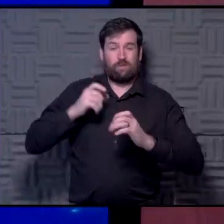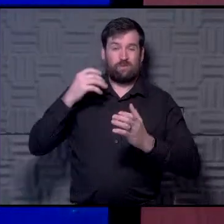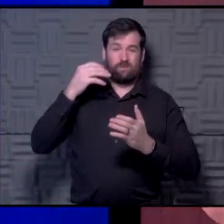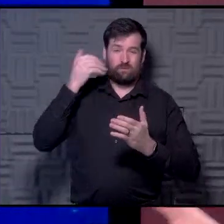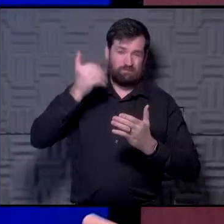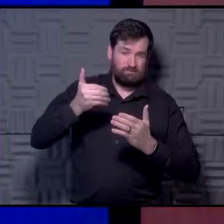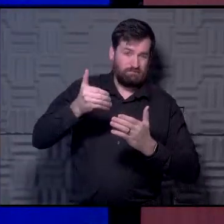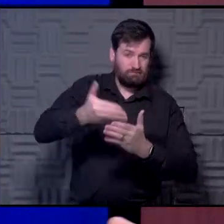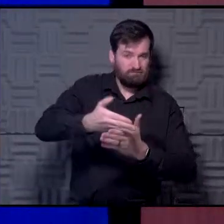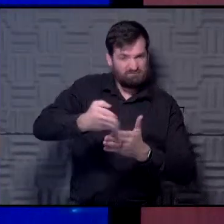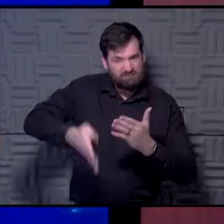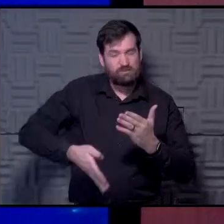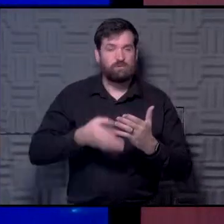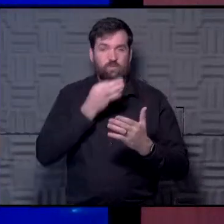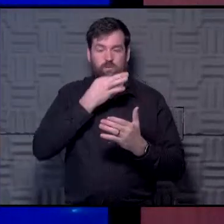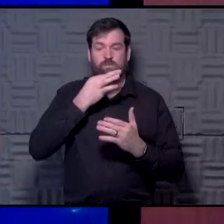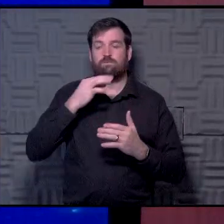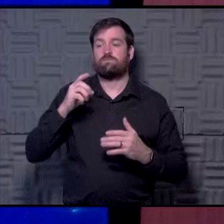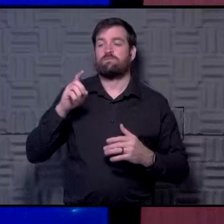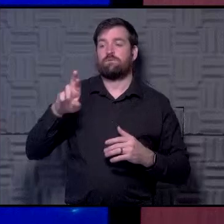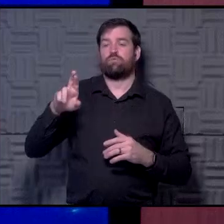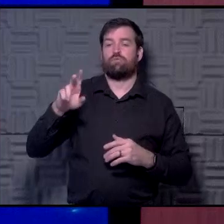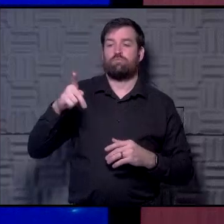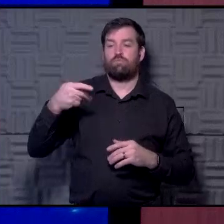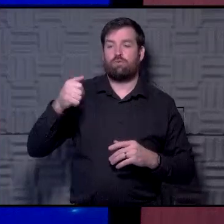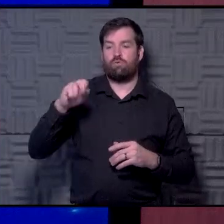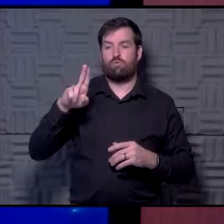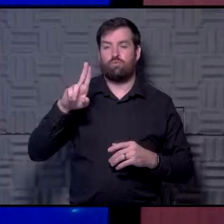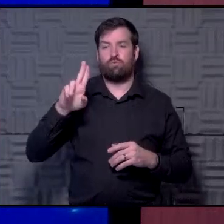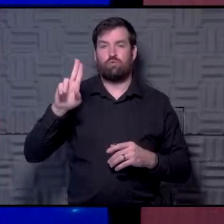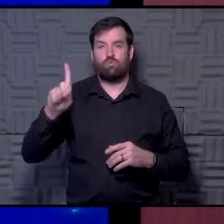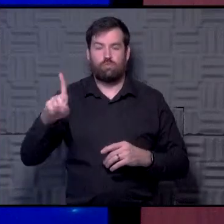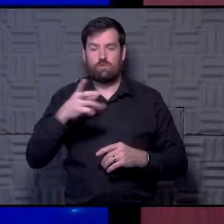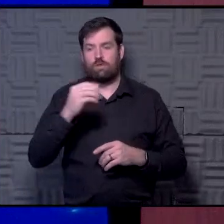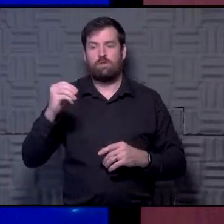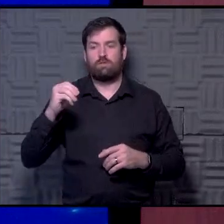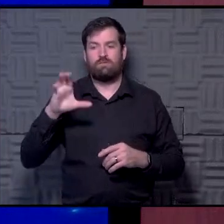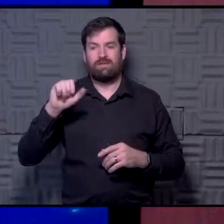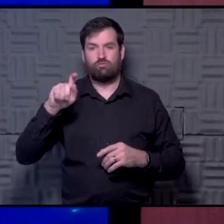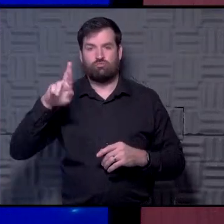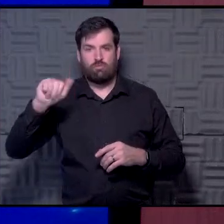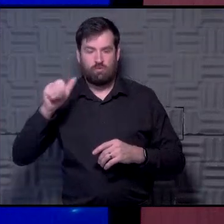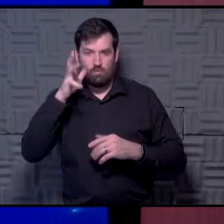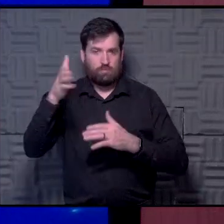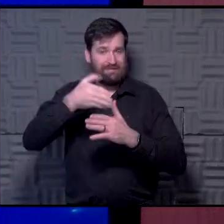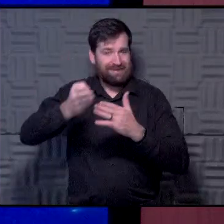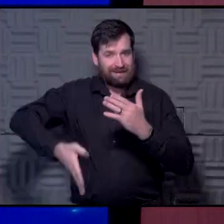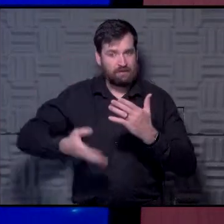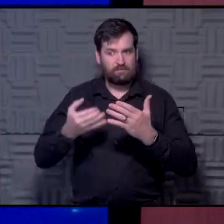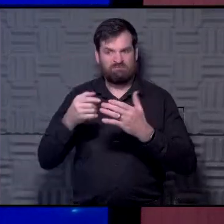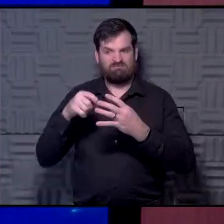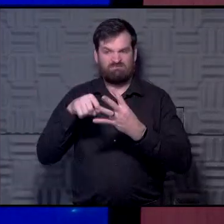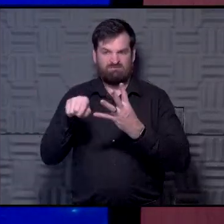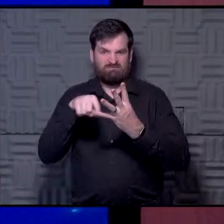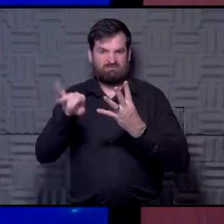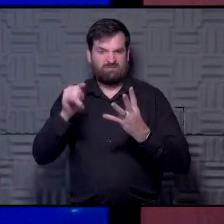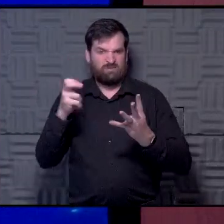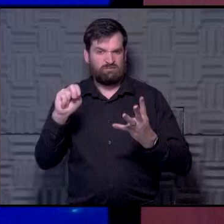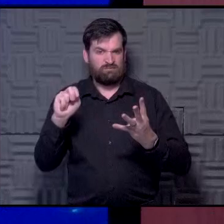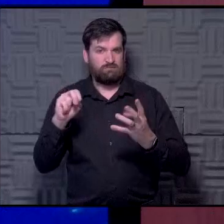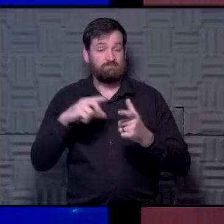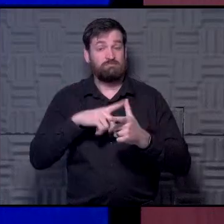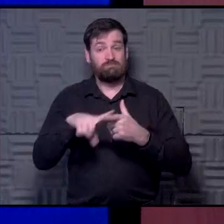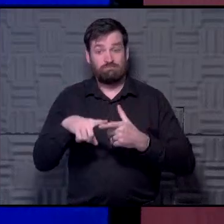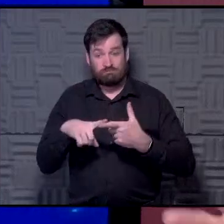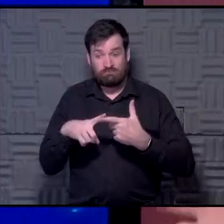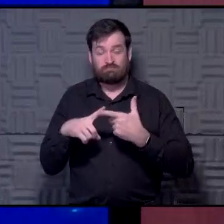I think we heard from Dr. Pahoud and Dr. Castro yesterday. They thought it would be completed toward the end of the month of January. And in doing that,